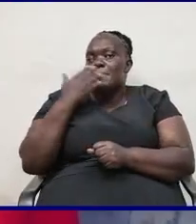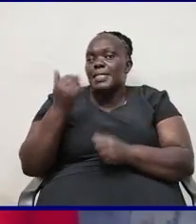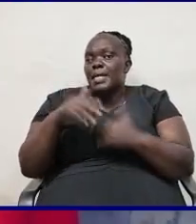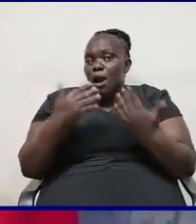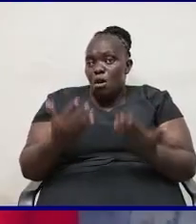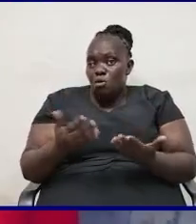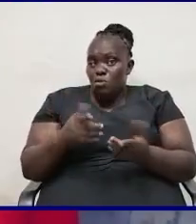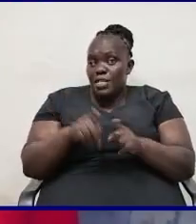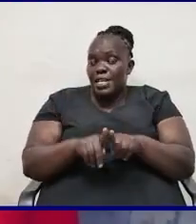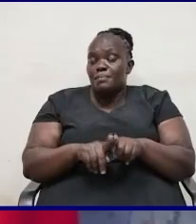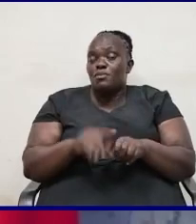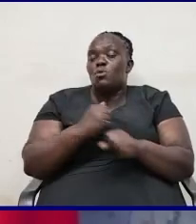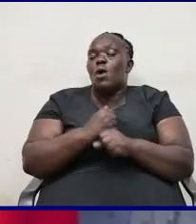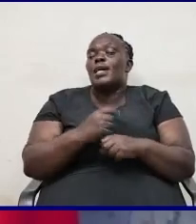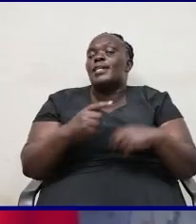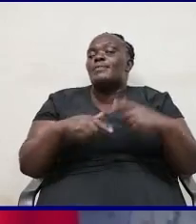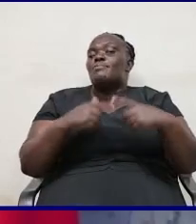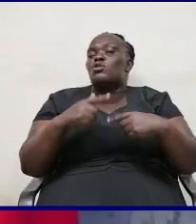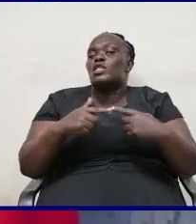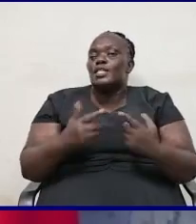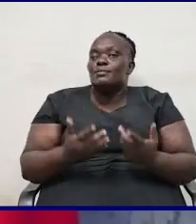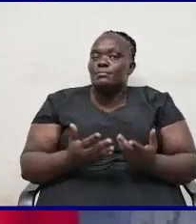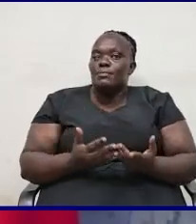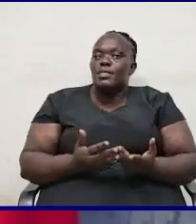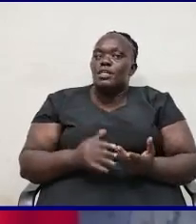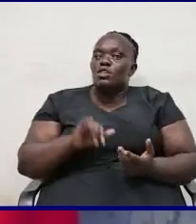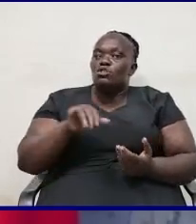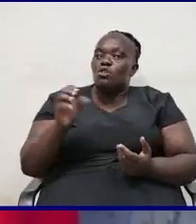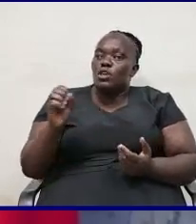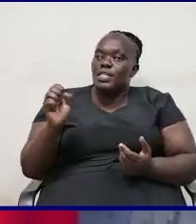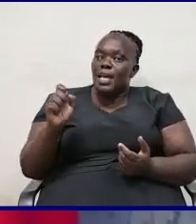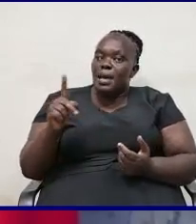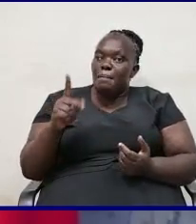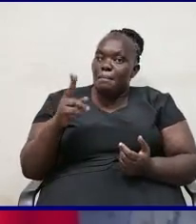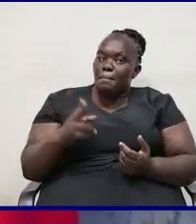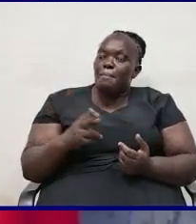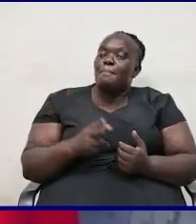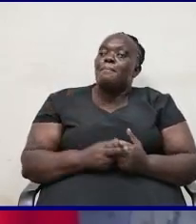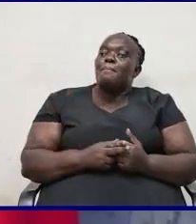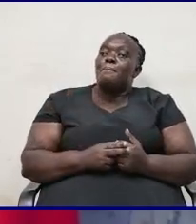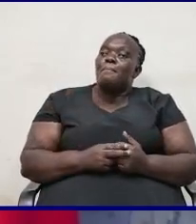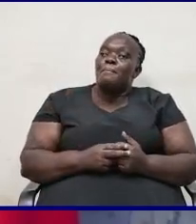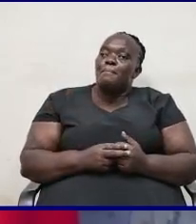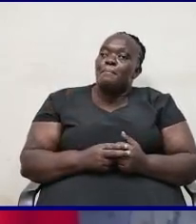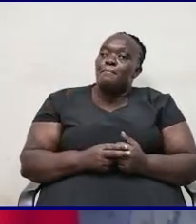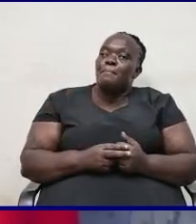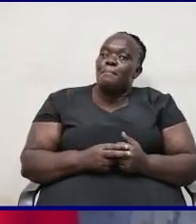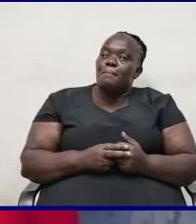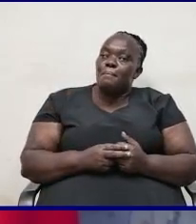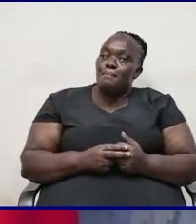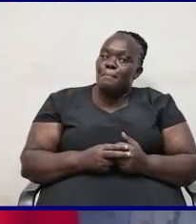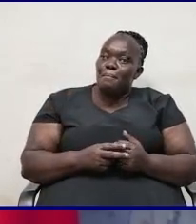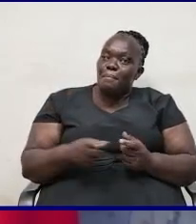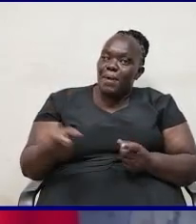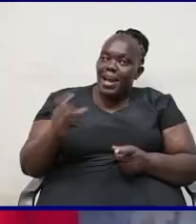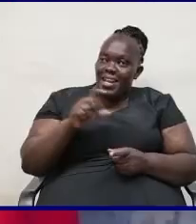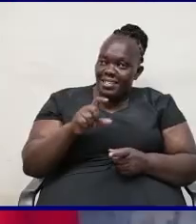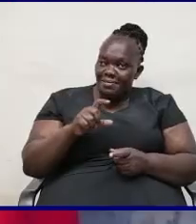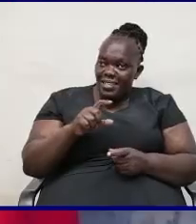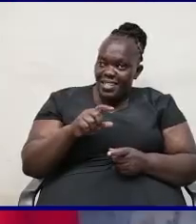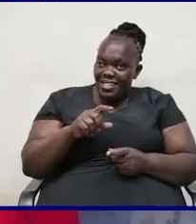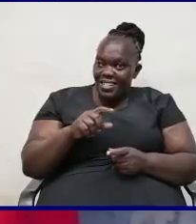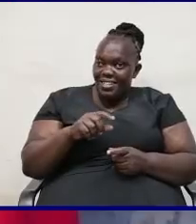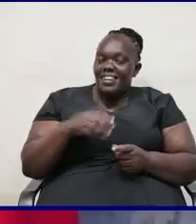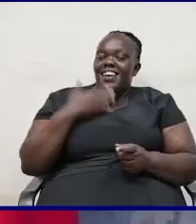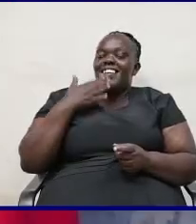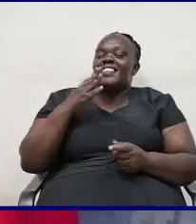better. So it's already work in progress. Then Joseph Kareza. Just 30 seconds. Yes, I think I'll answer it. Just add me some